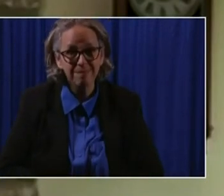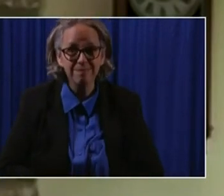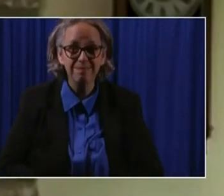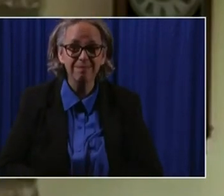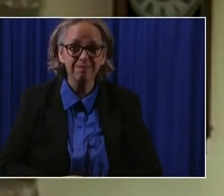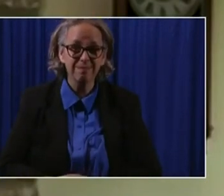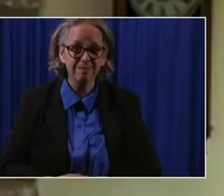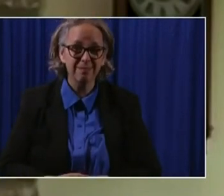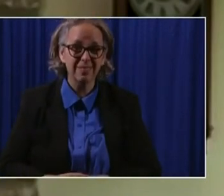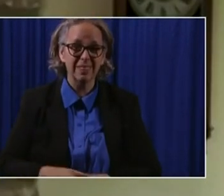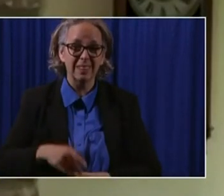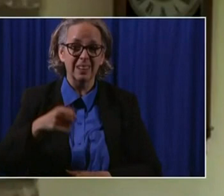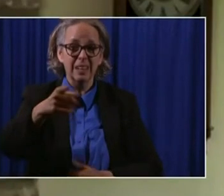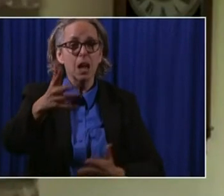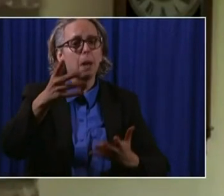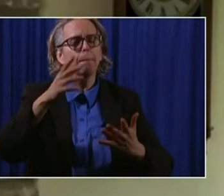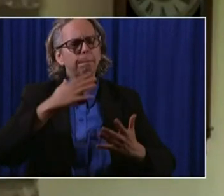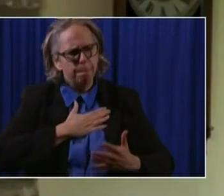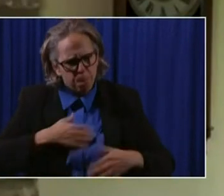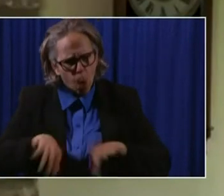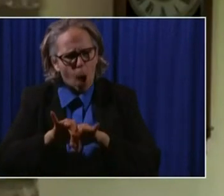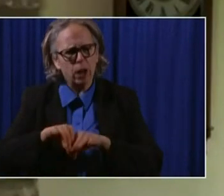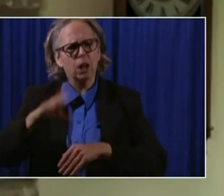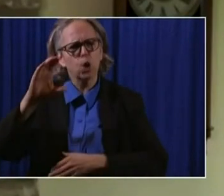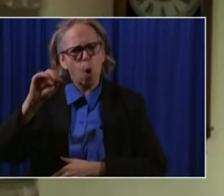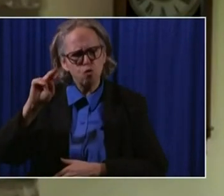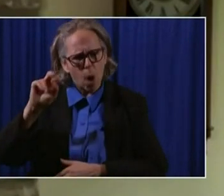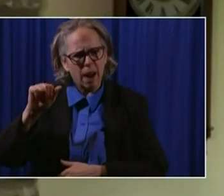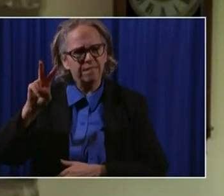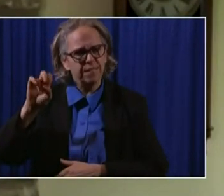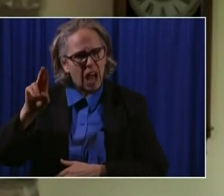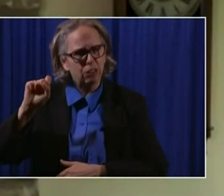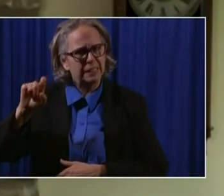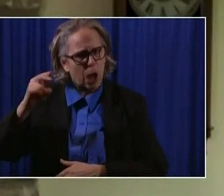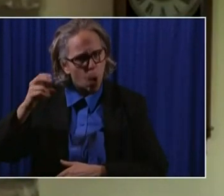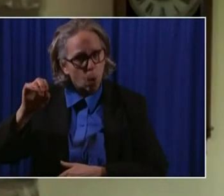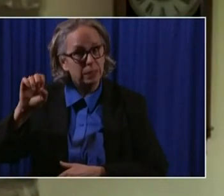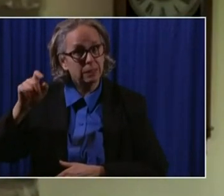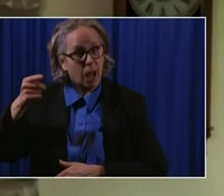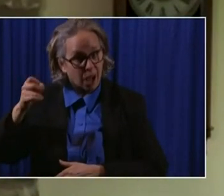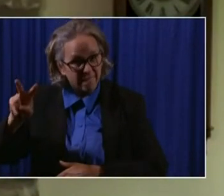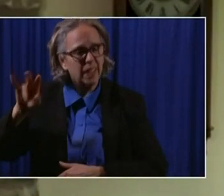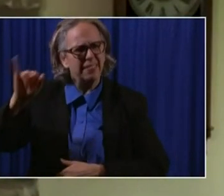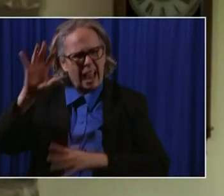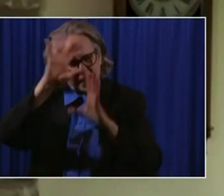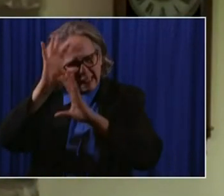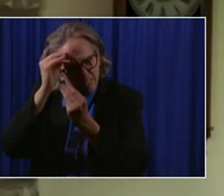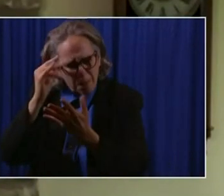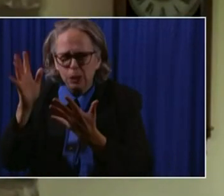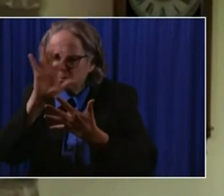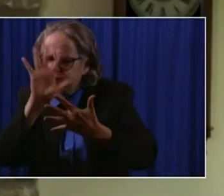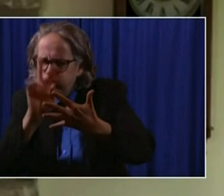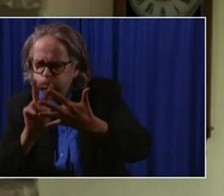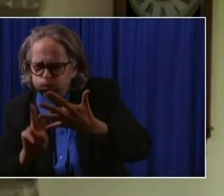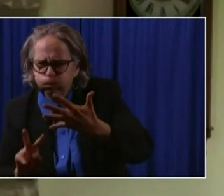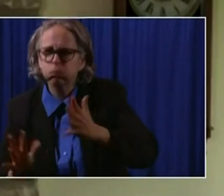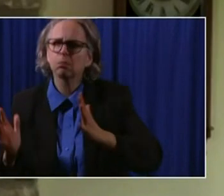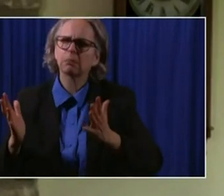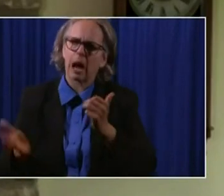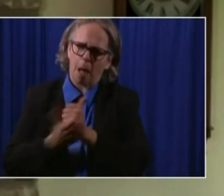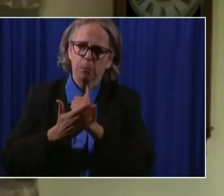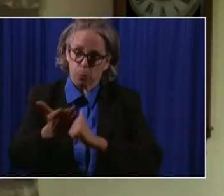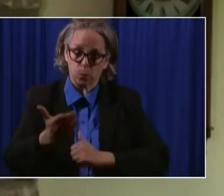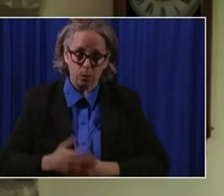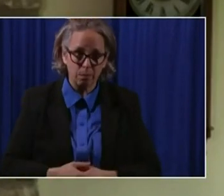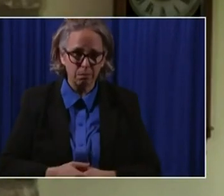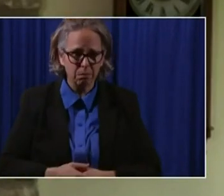Sports is about a lot of things, but one of the things it's about is hope. It doesn't matter what sport it is,